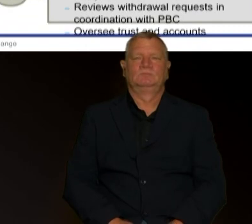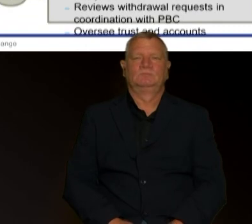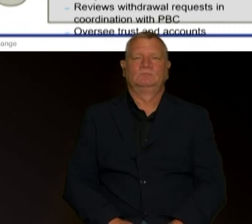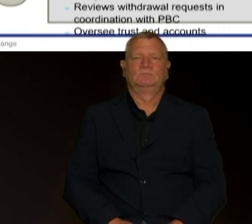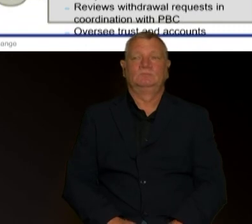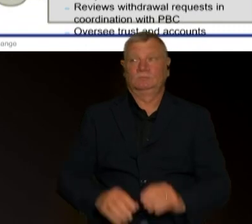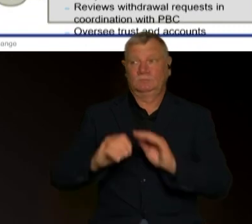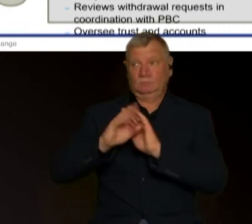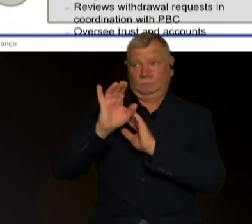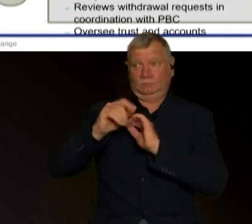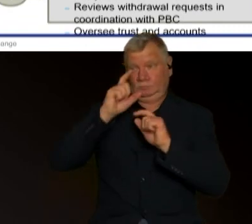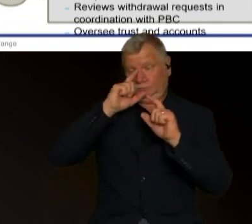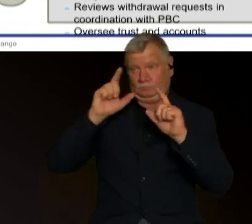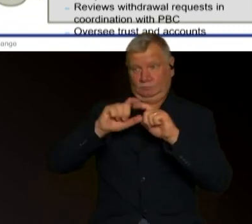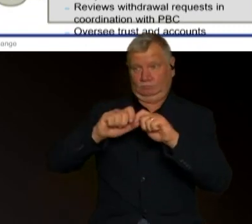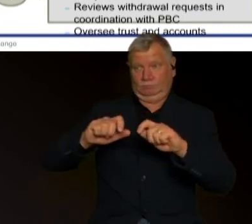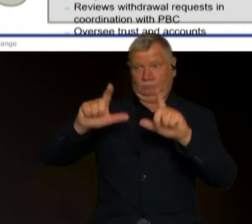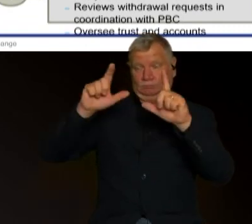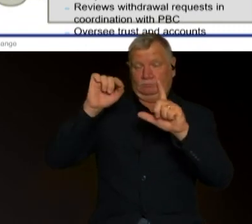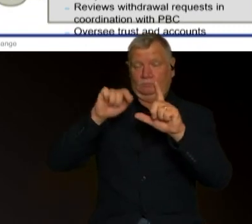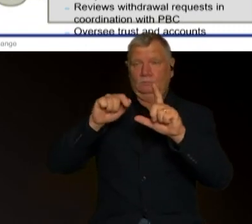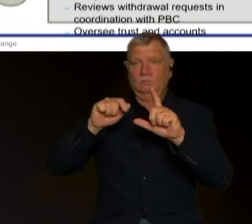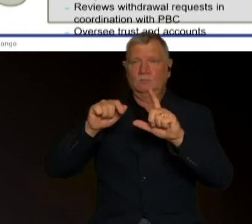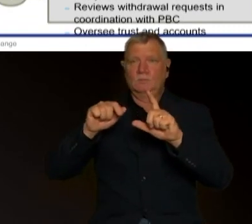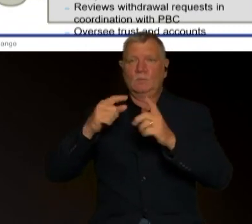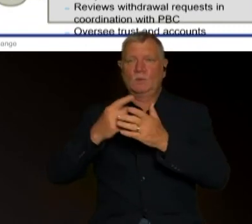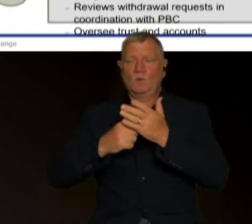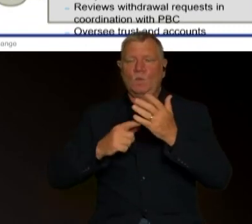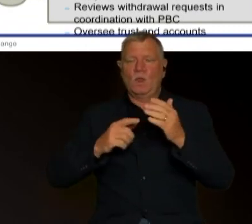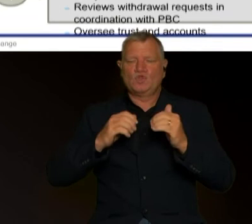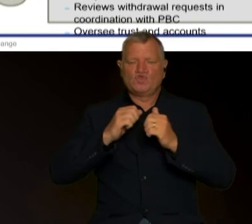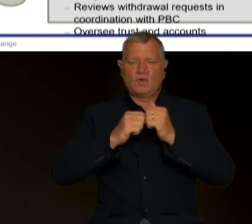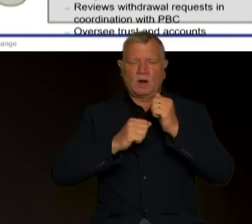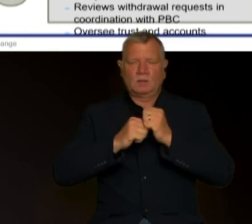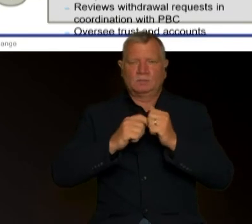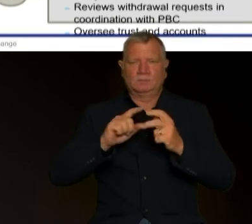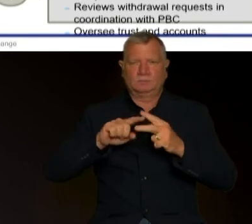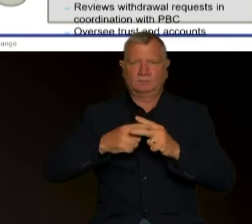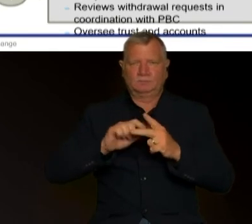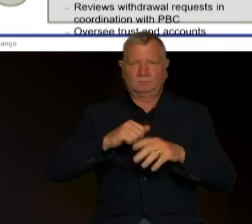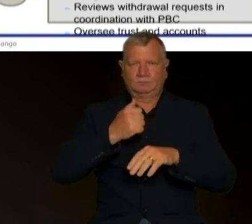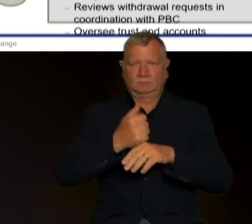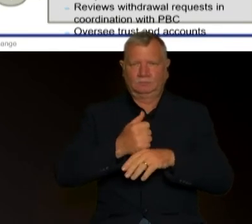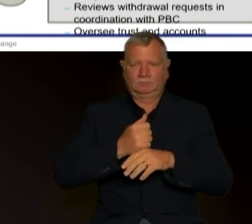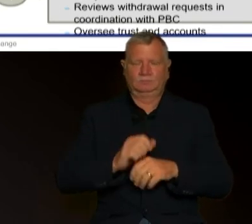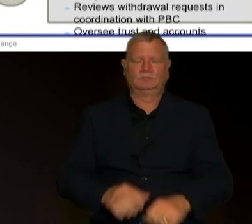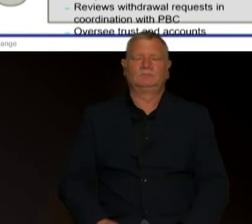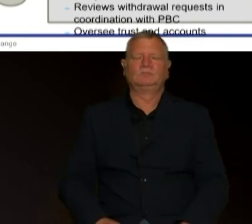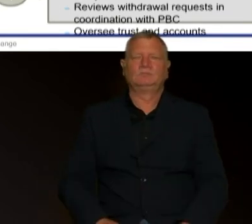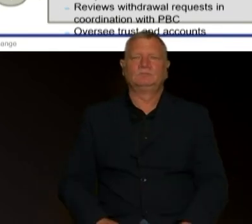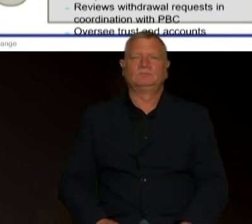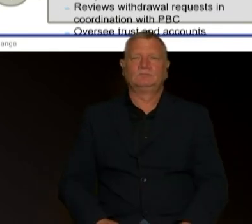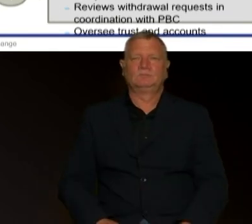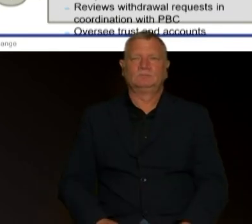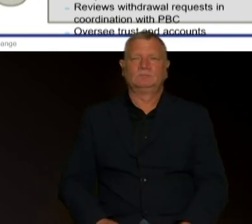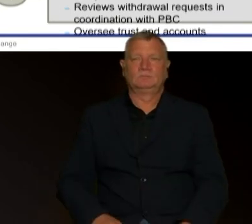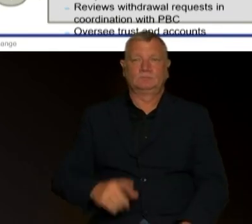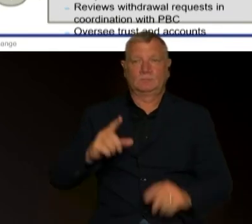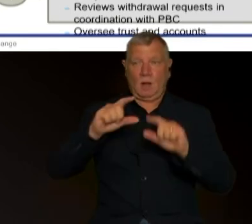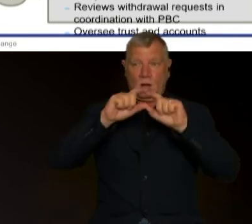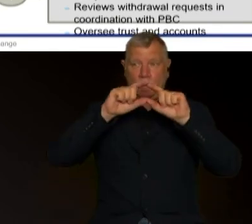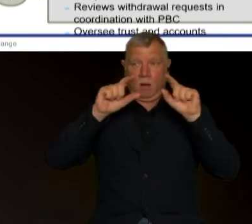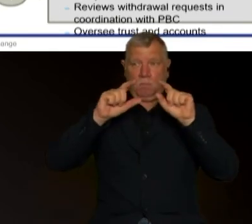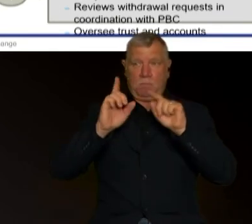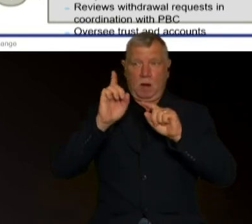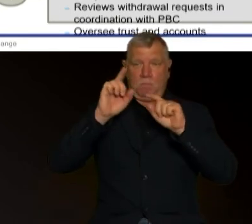The graphic on this slide provides a snapshot of the structure of the trust as created by the Plan of Adjustment. The top of the